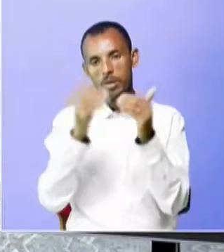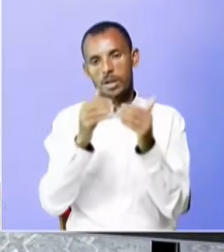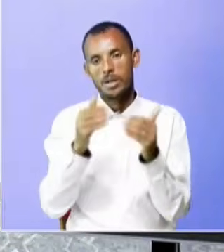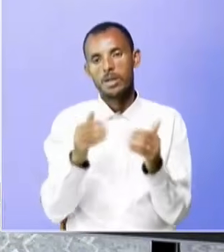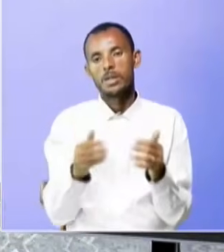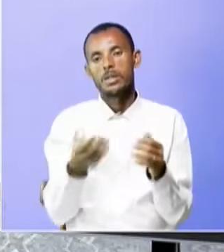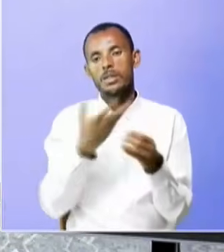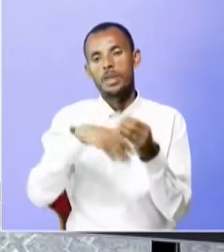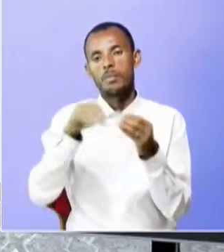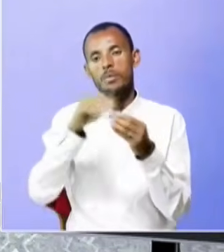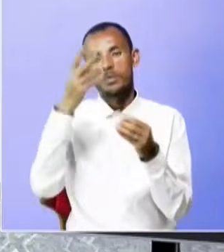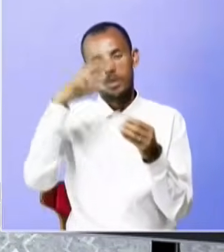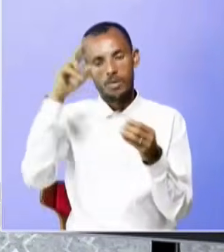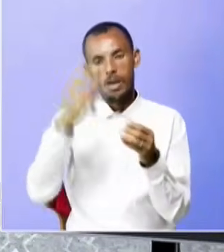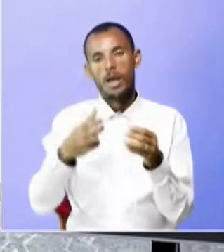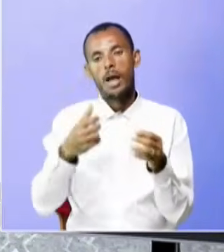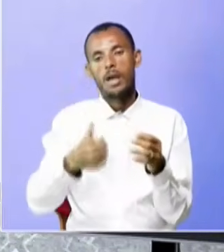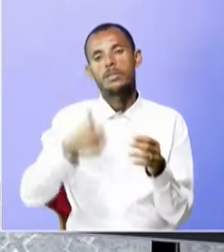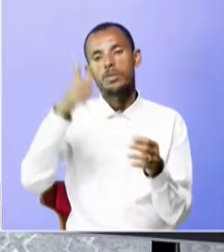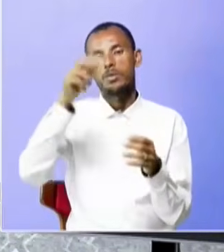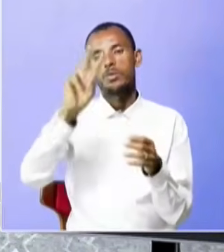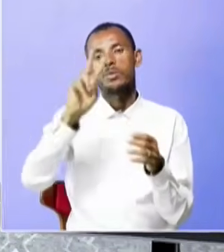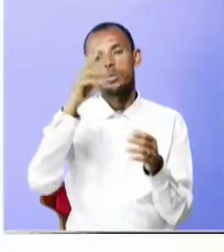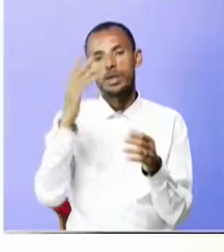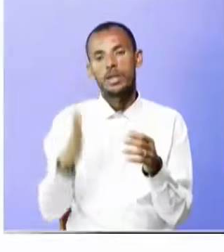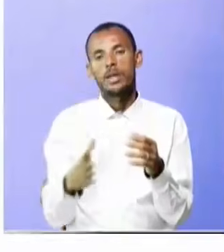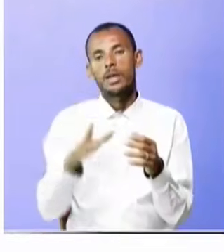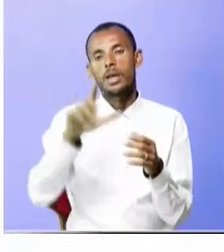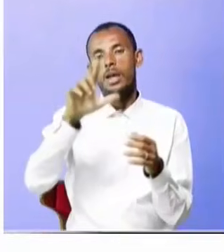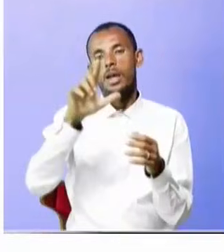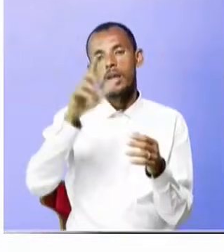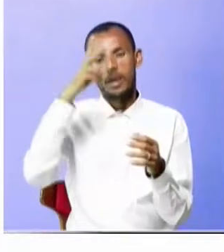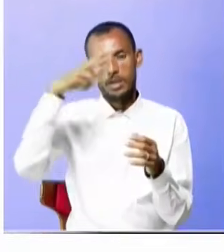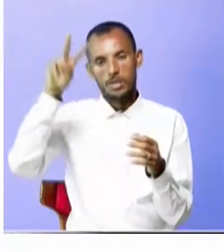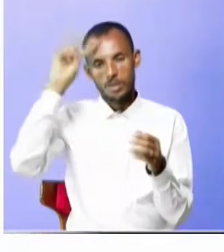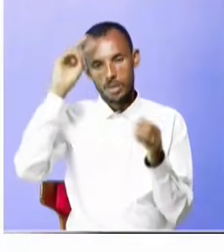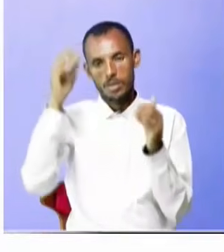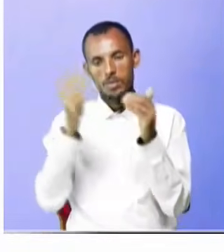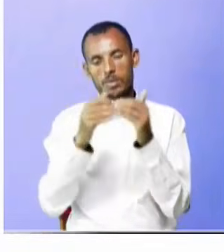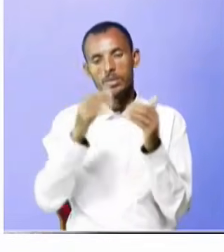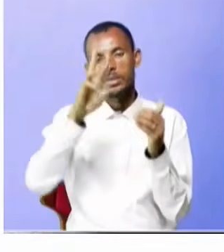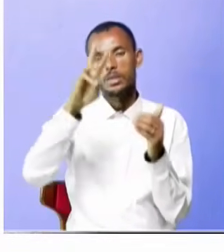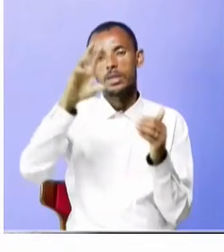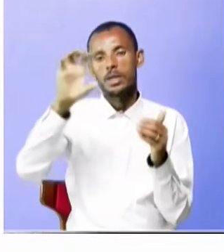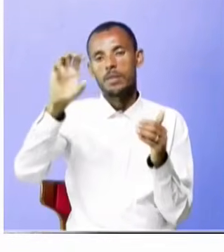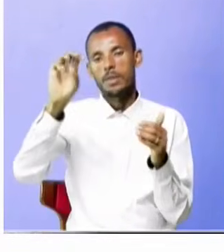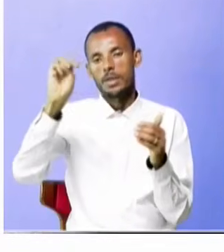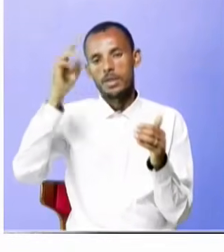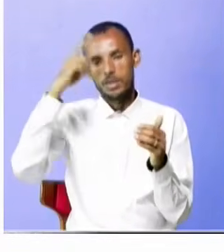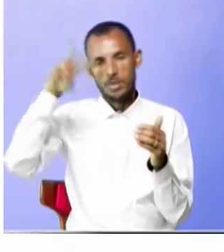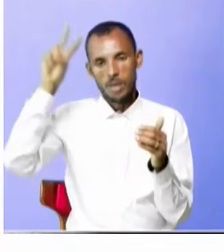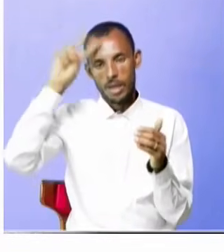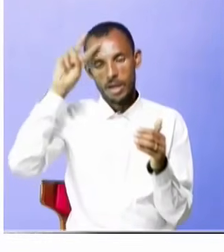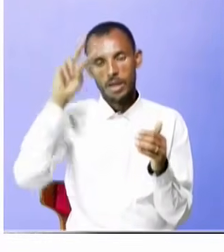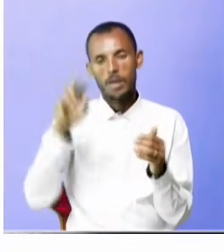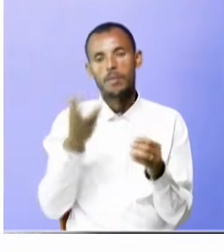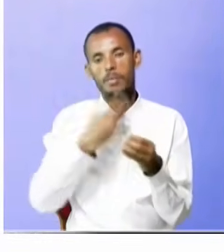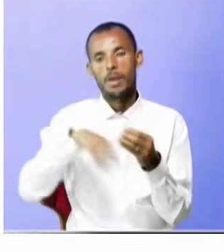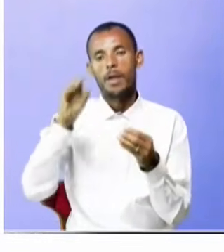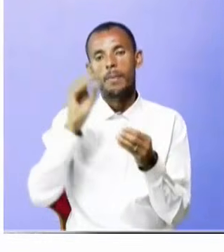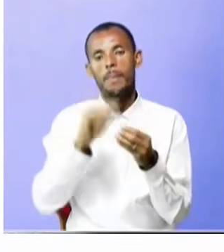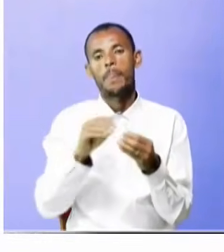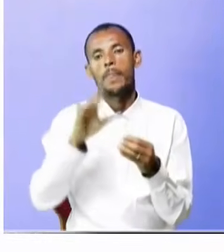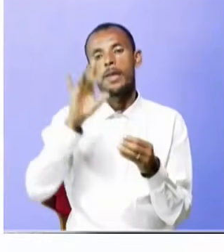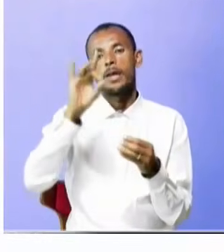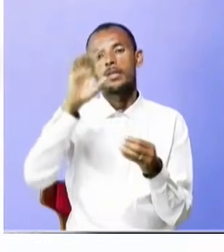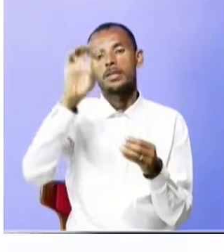sum of the square of the other two sides. So L square becomes 6 centimeter square plus